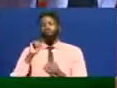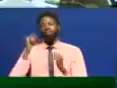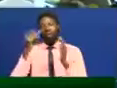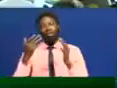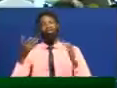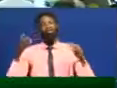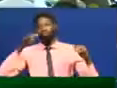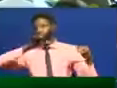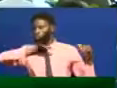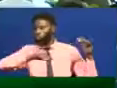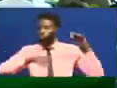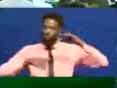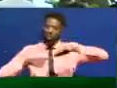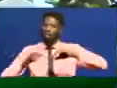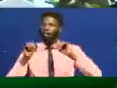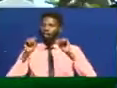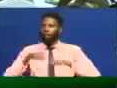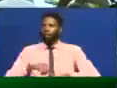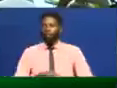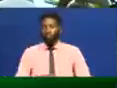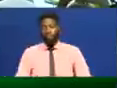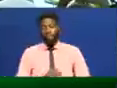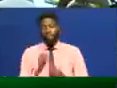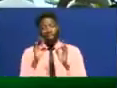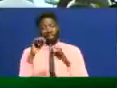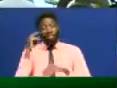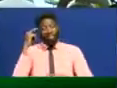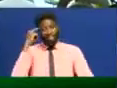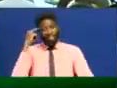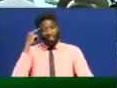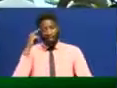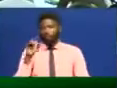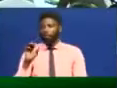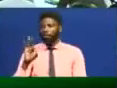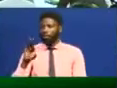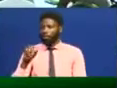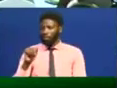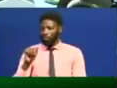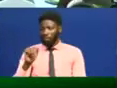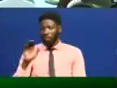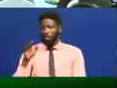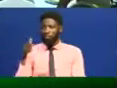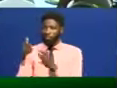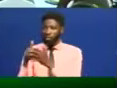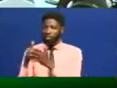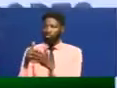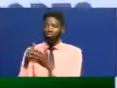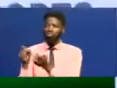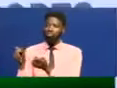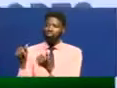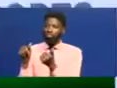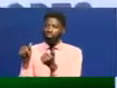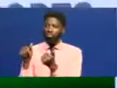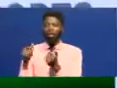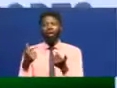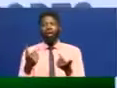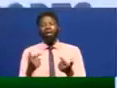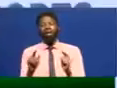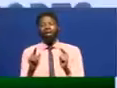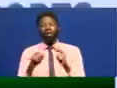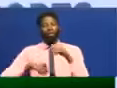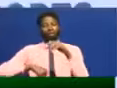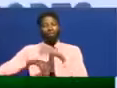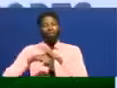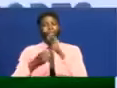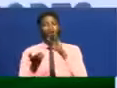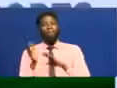If you think lifting of the FIFA suspension to allow our football back